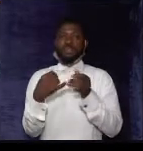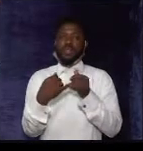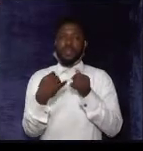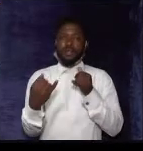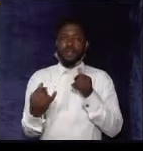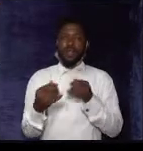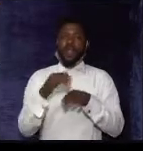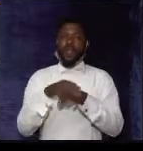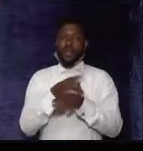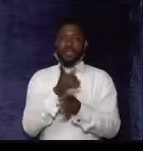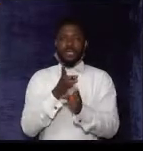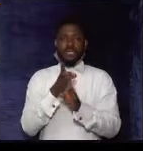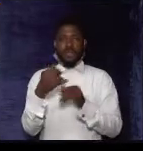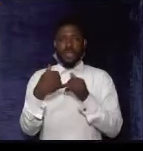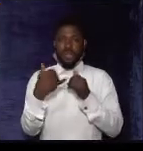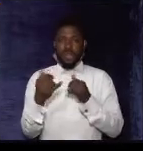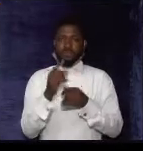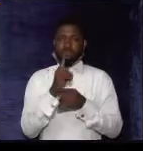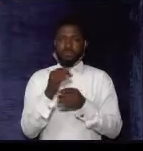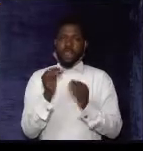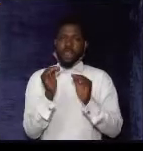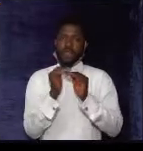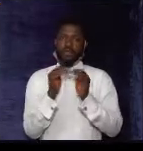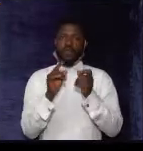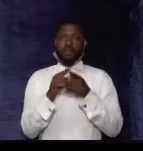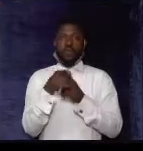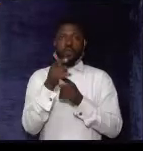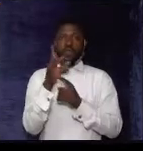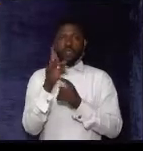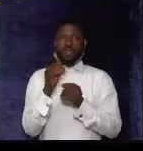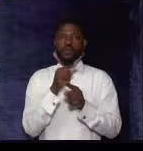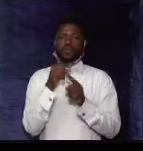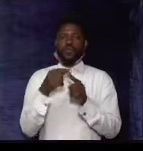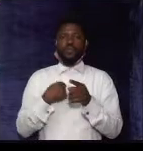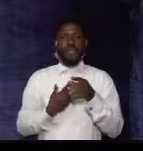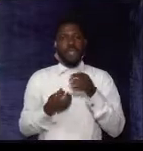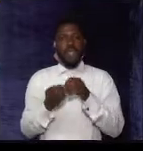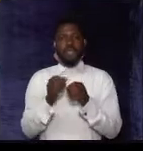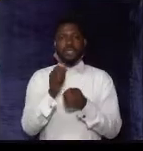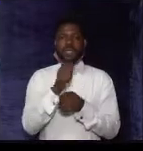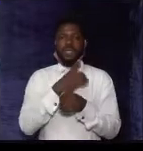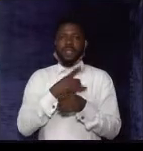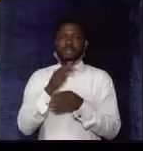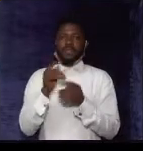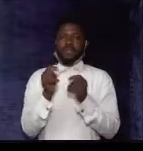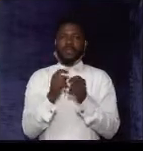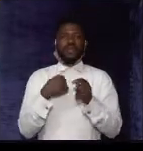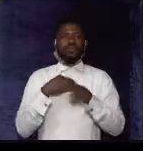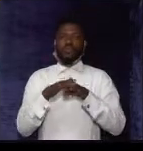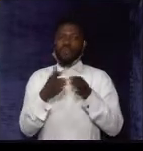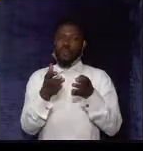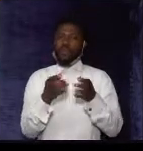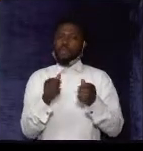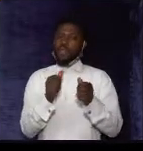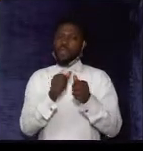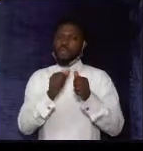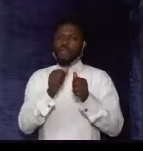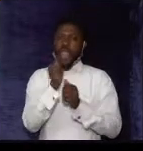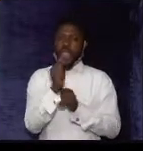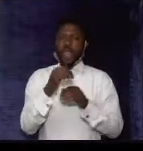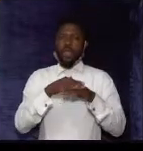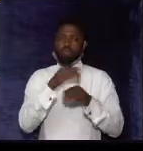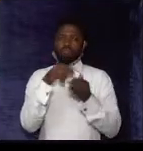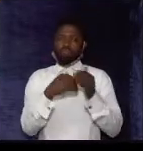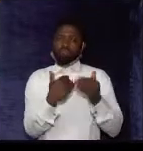along this line. Now they are on a straight line, quite alright, and they are equal to 180 when we had A and B together. But now we don't want A on